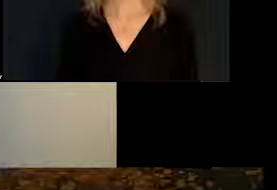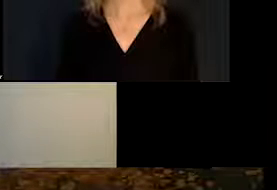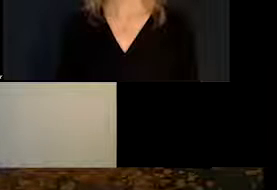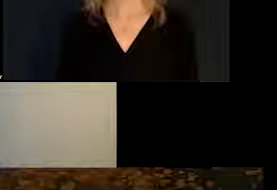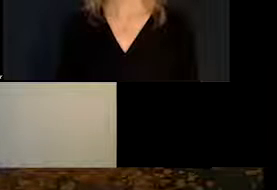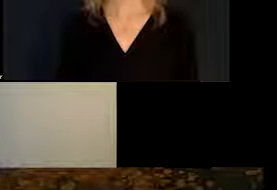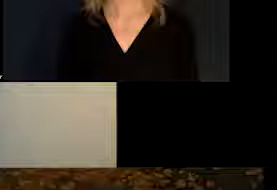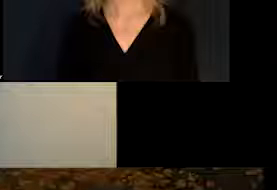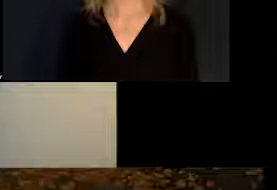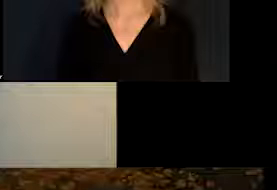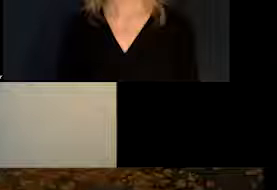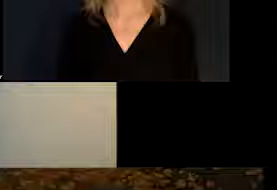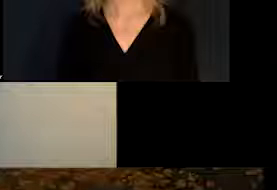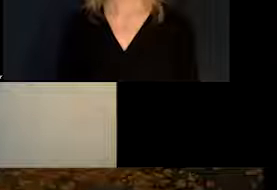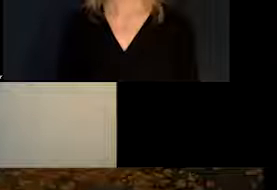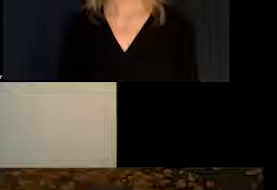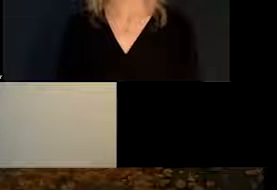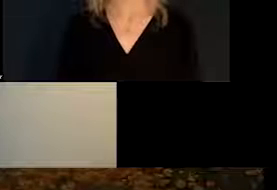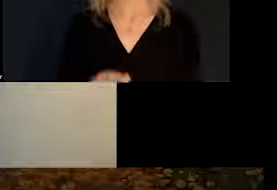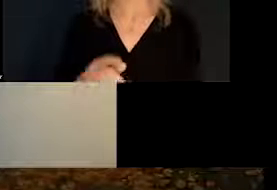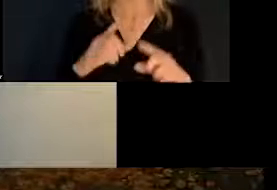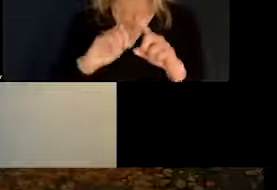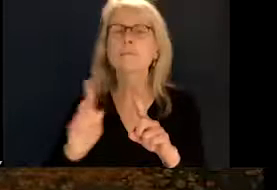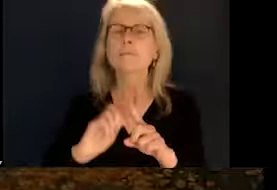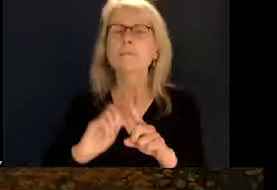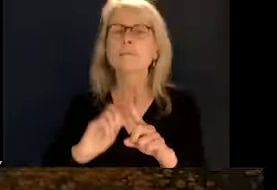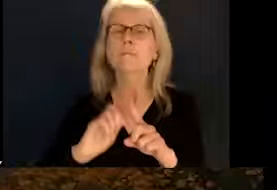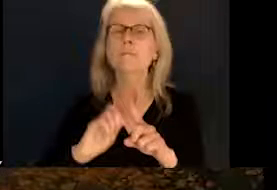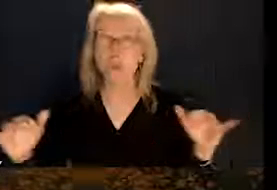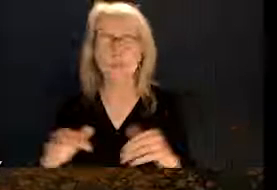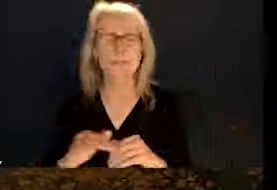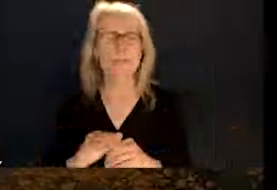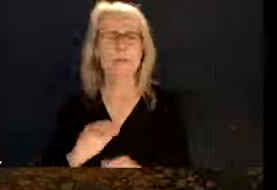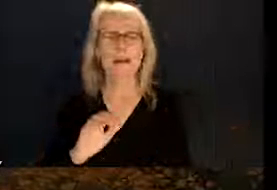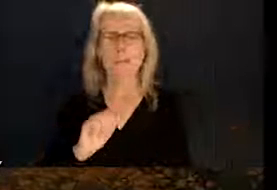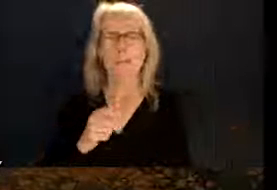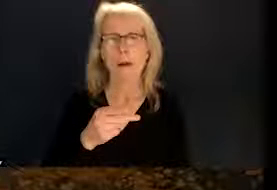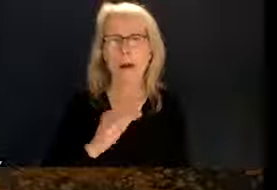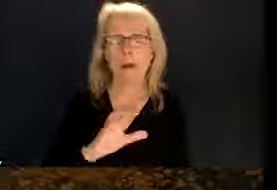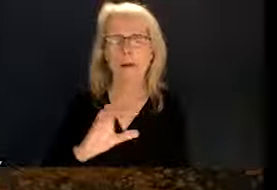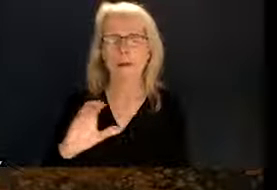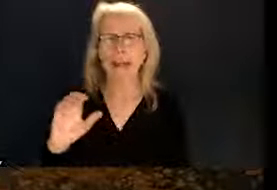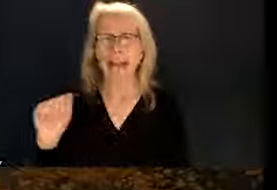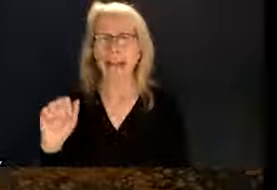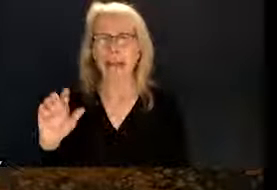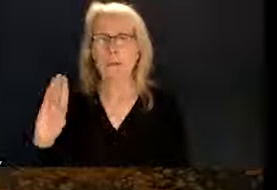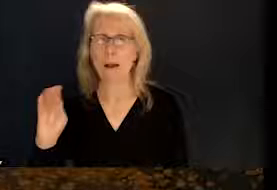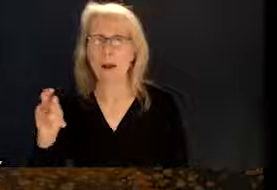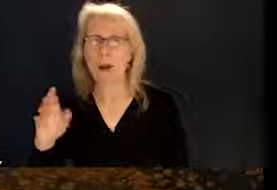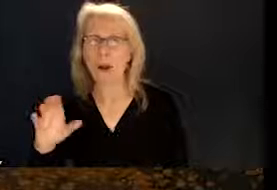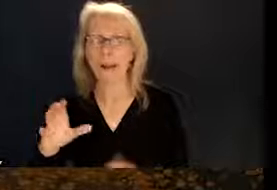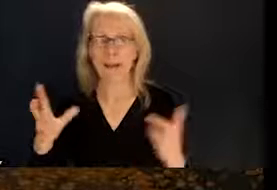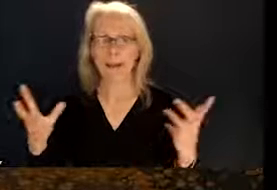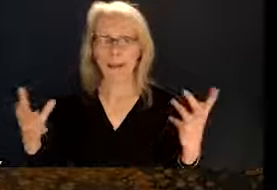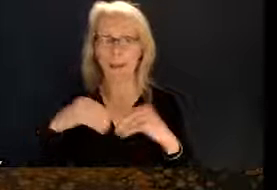areas that have a mix of biotic and abiotic factors that essentially constitute an ecosystem with